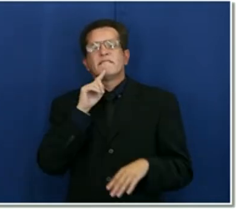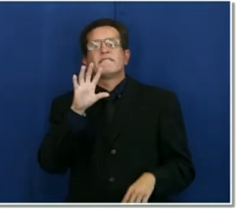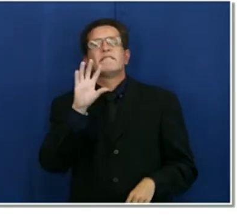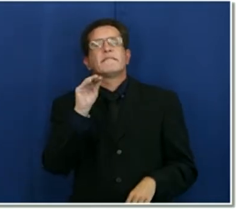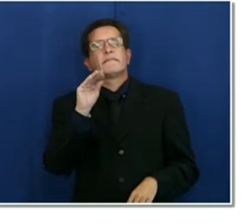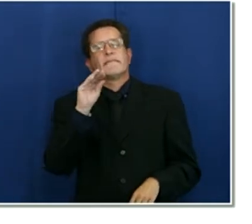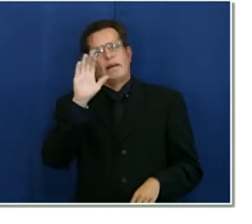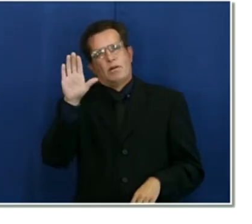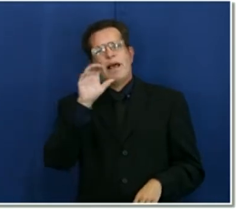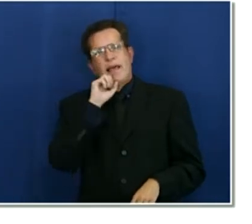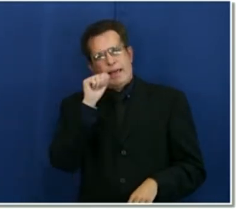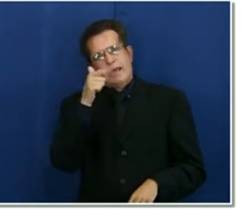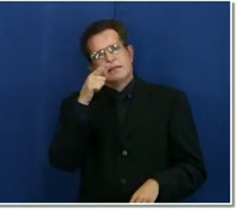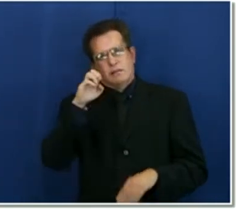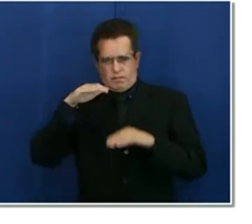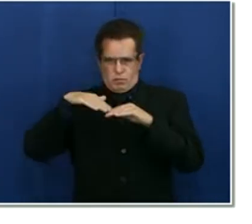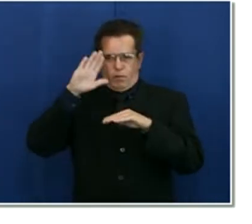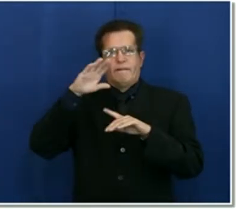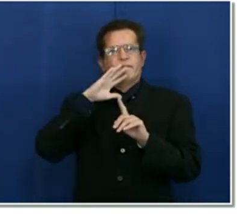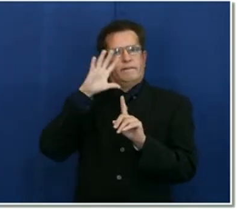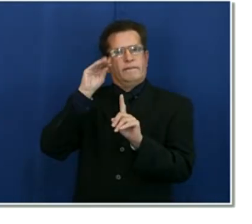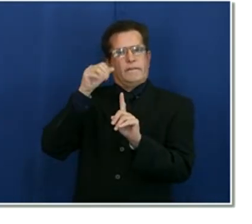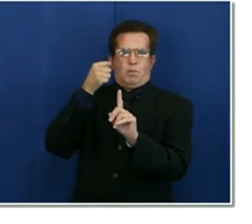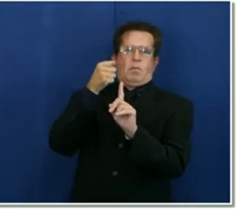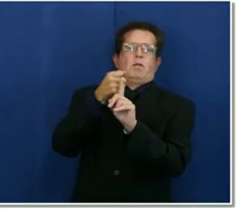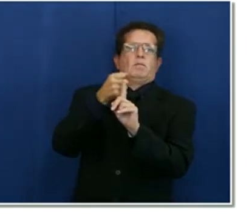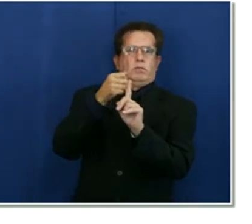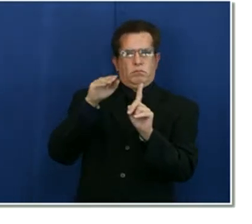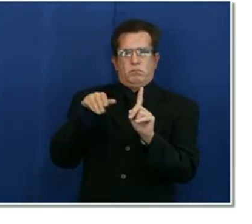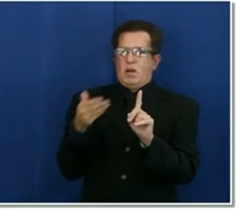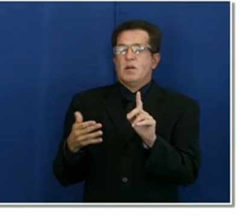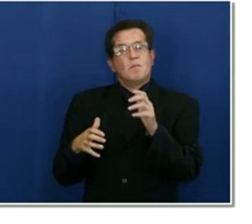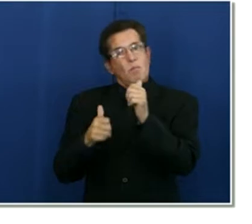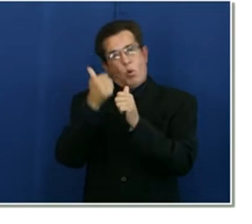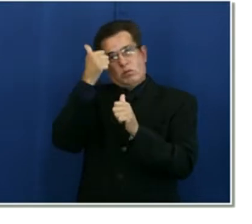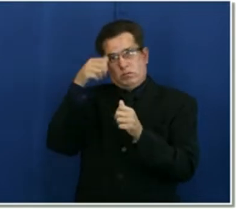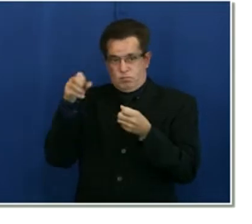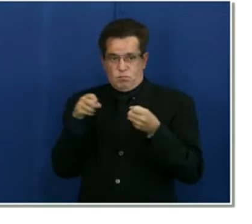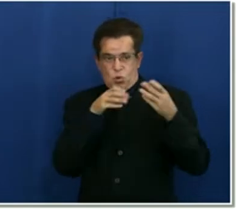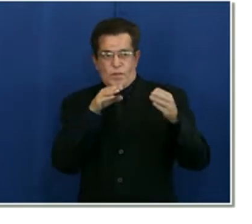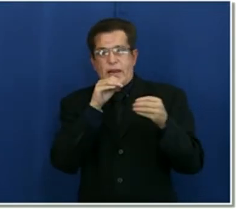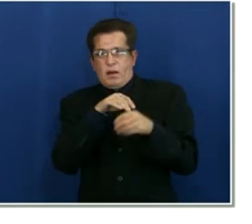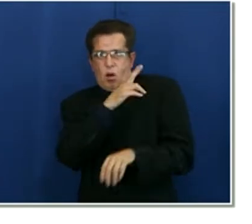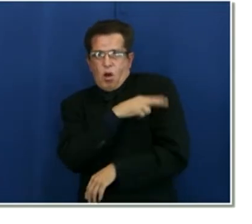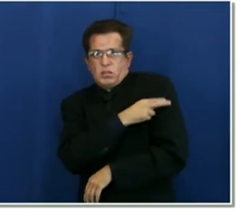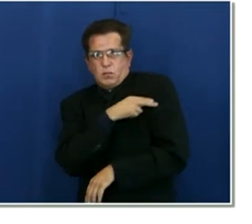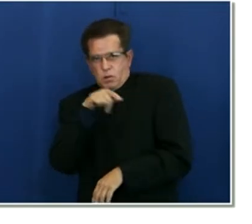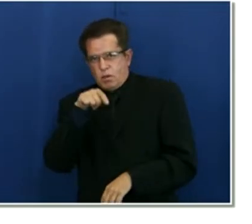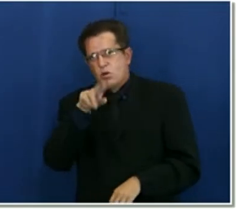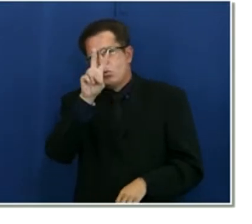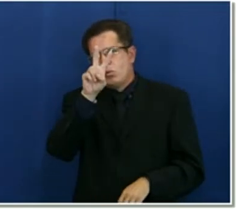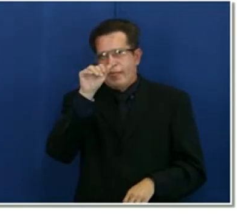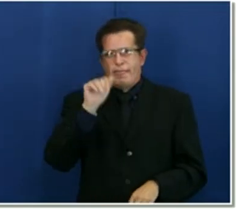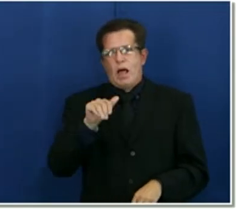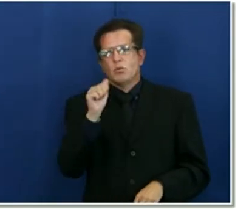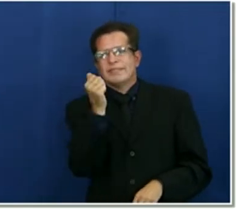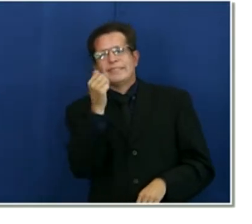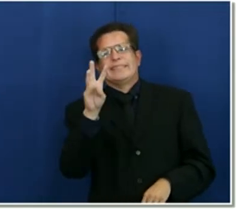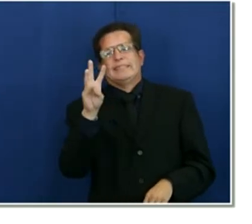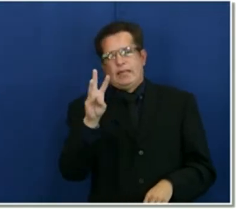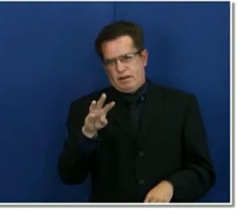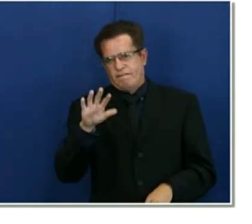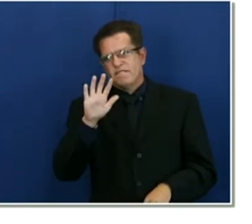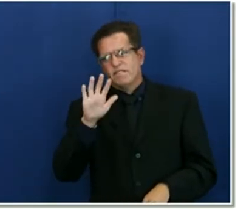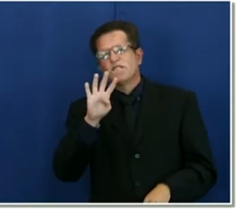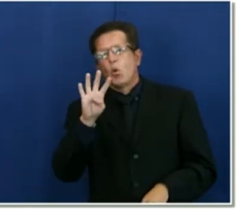age and older. Males represent the majority of those hospitalized at 2016, or